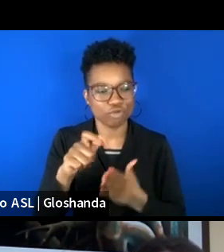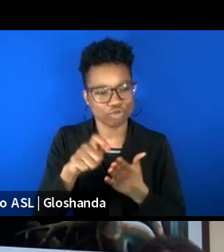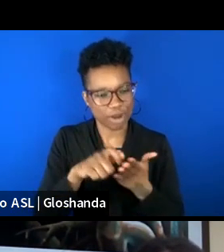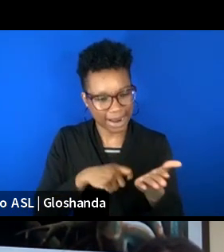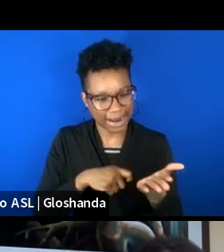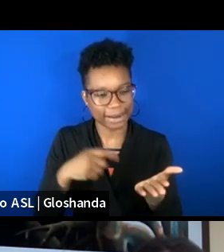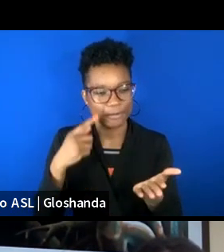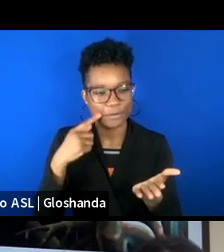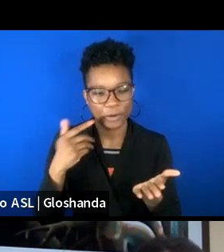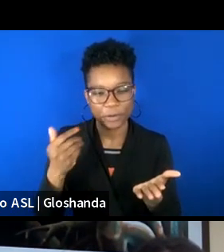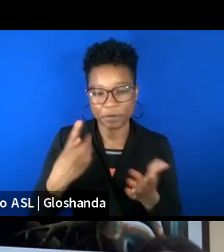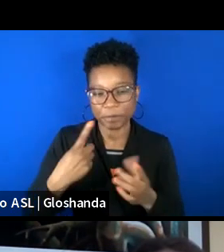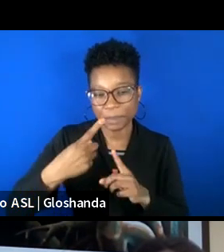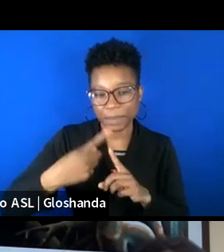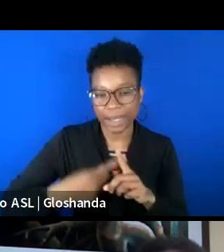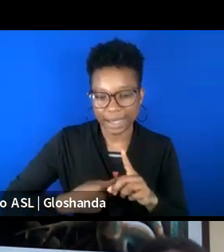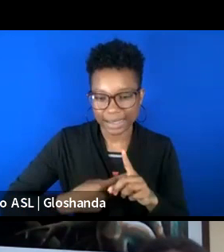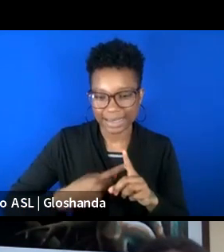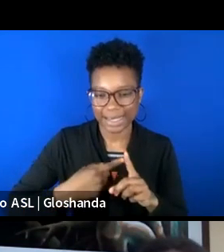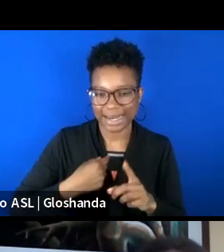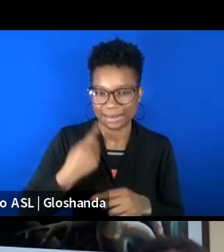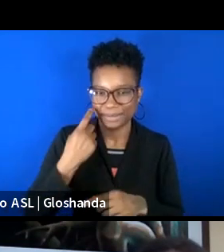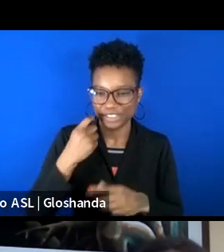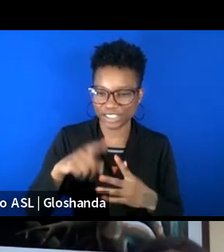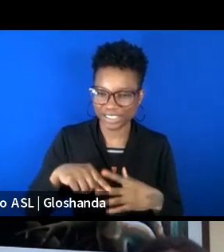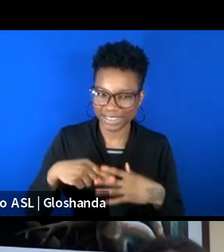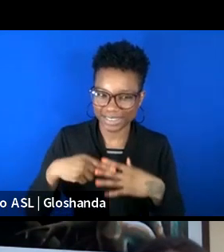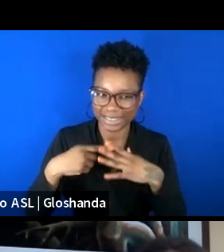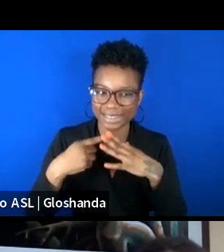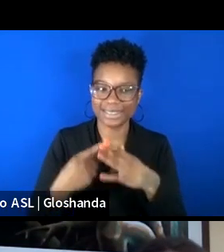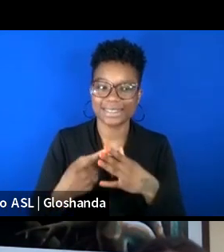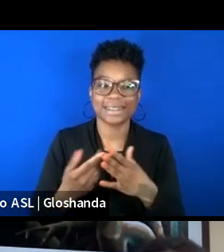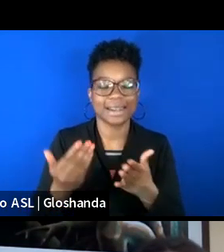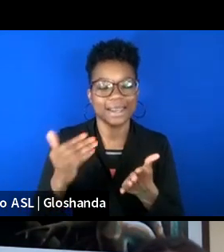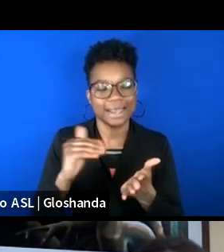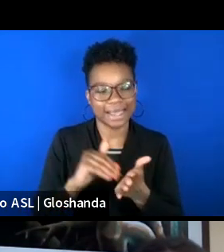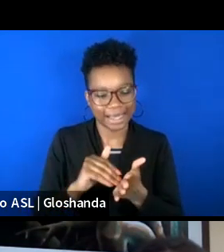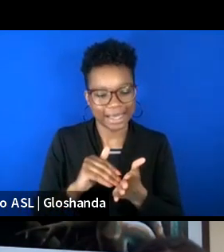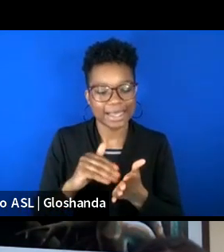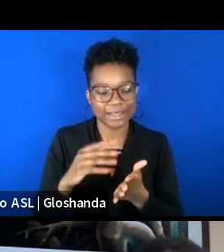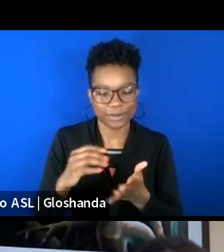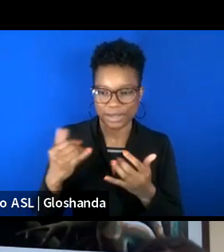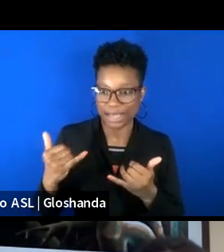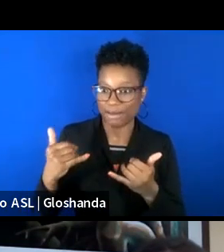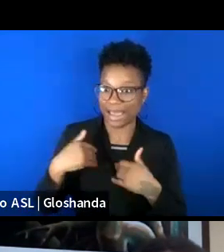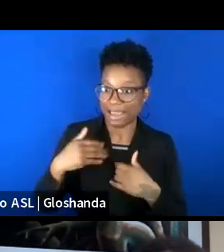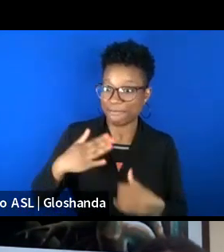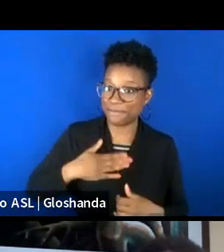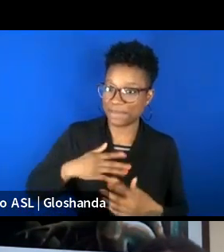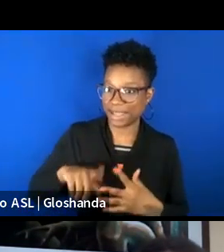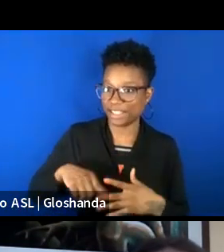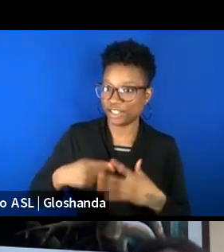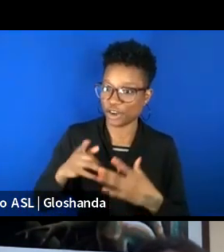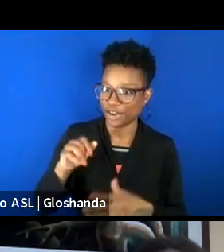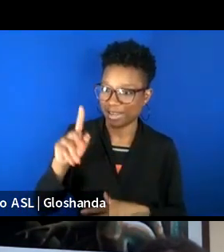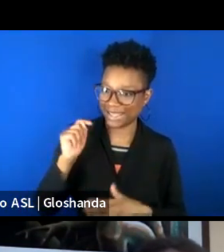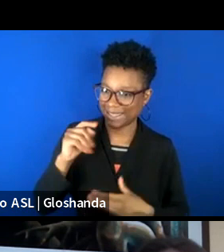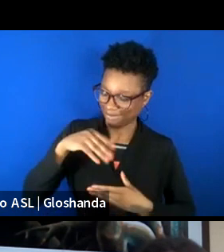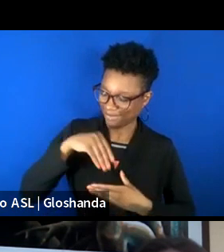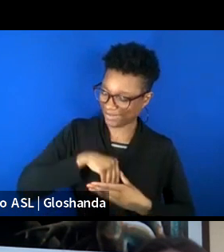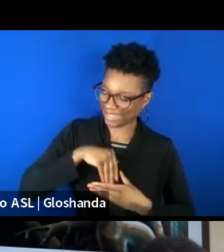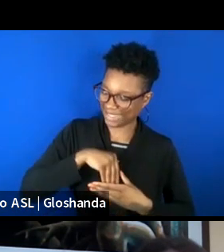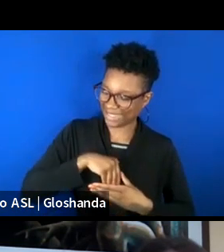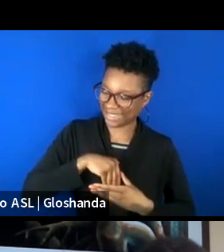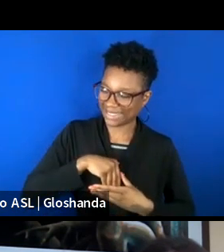and I'm just starting a new play. And so I have now that starter kit within.